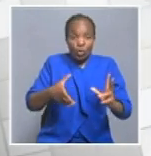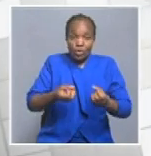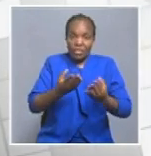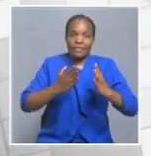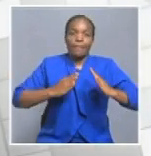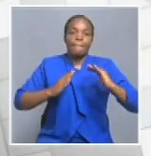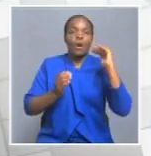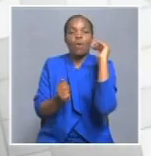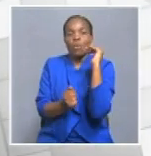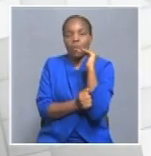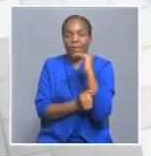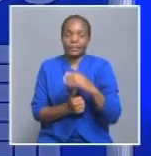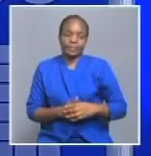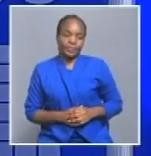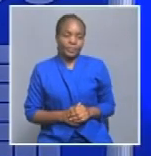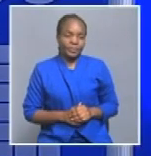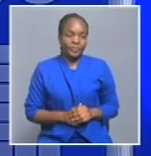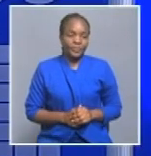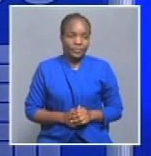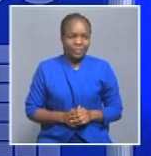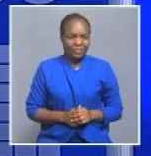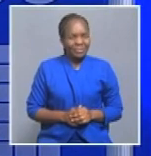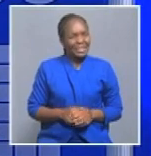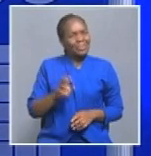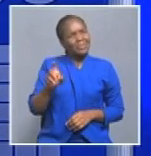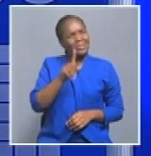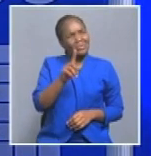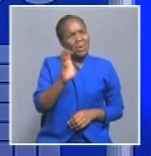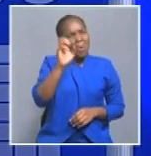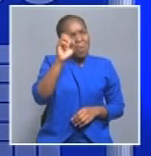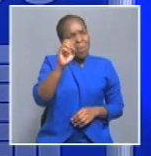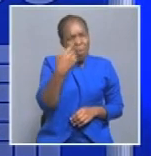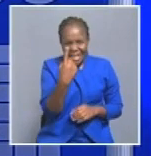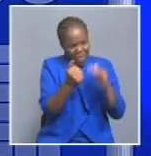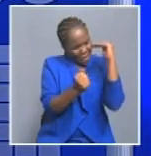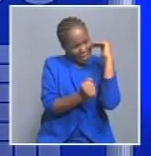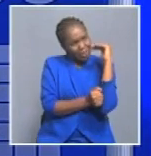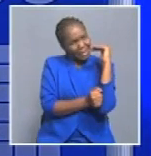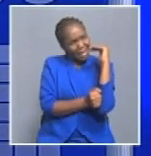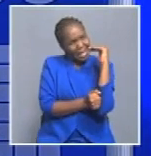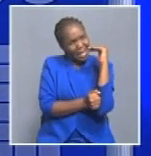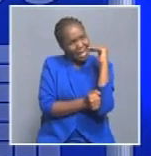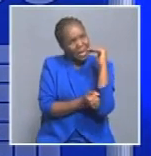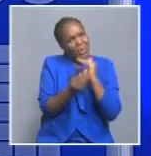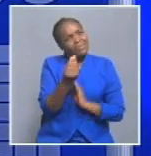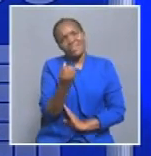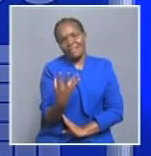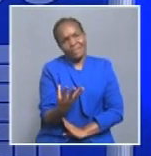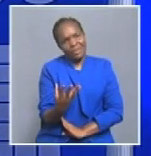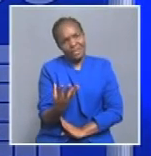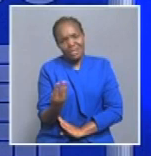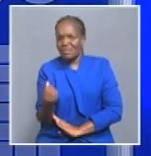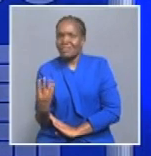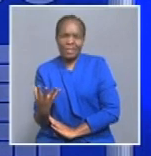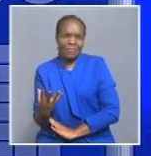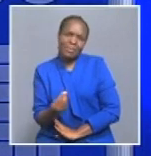Just for the sake of our viewers, how much does one toilet set cost? And of course, you did touch a bit on that the priority was getting